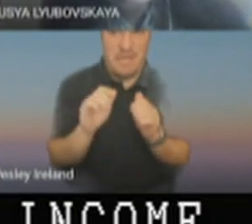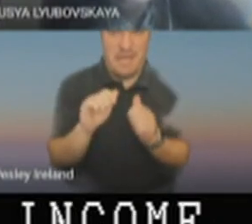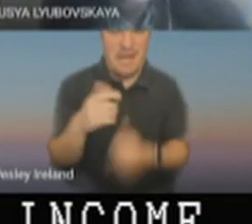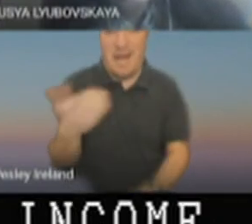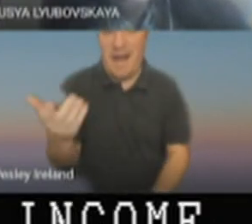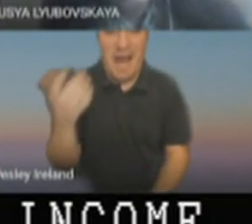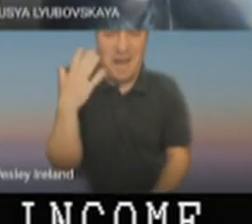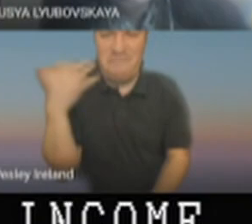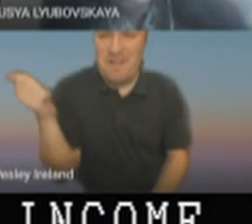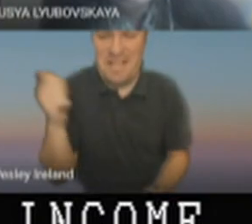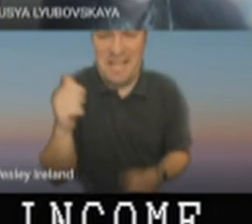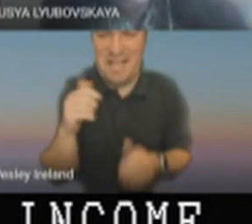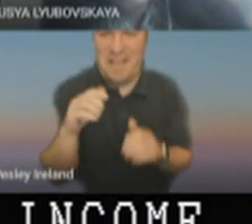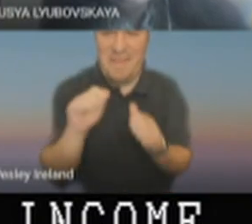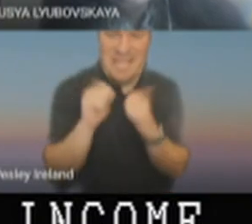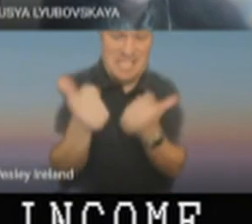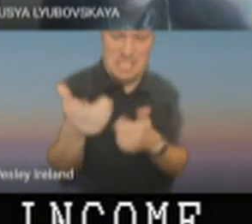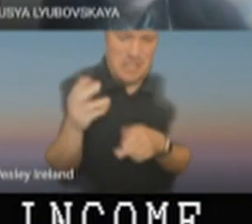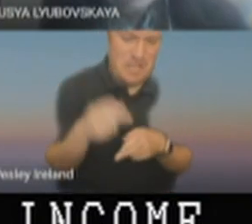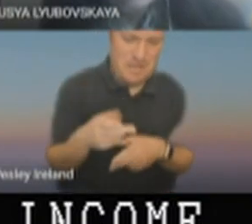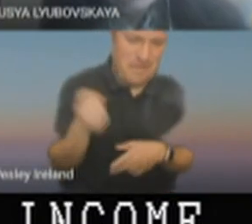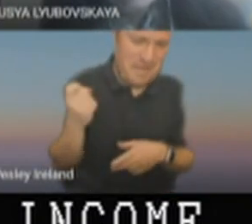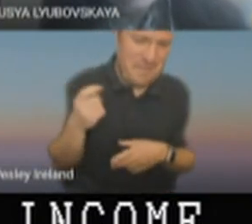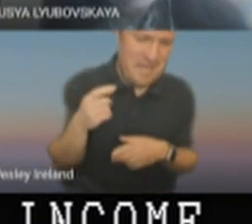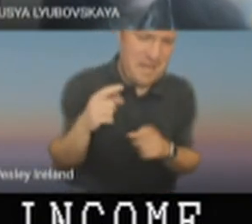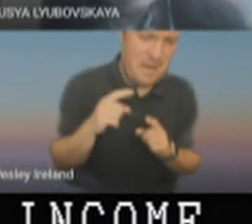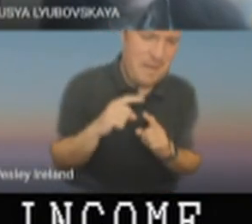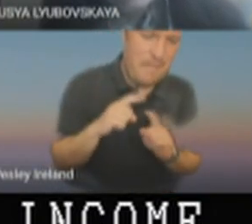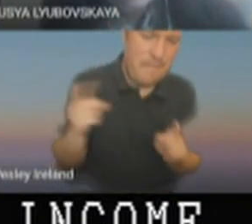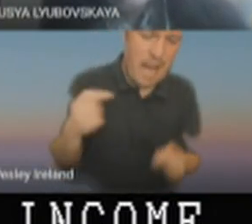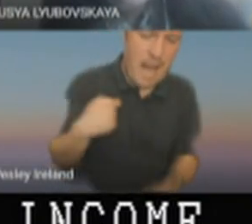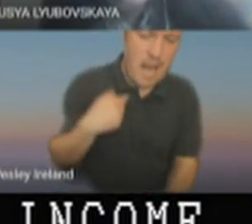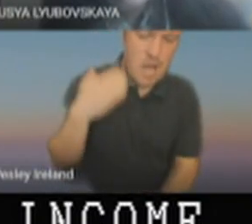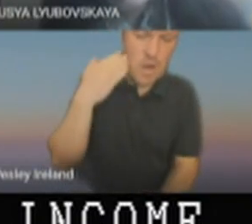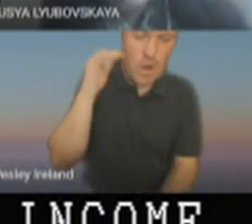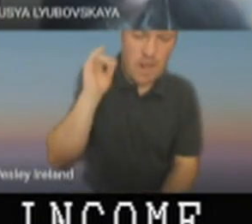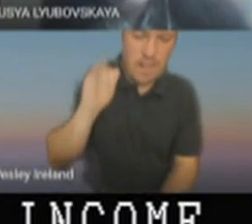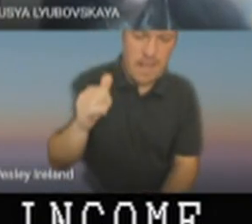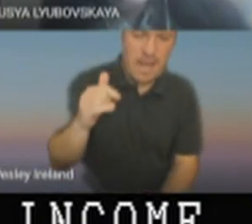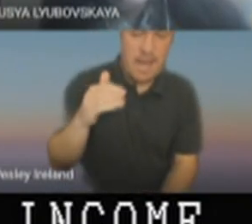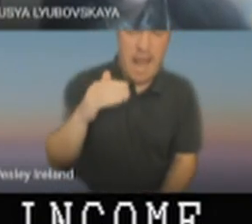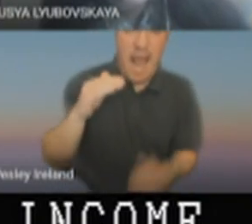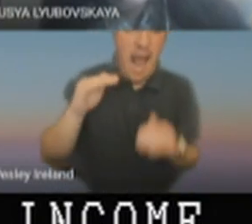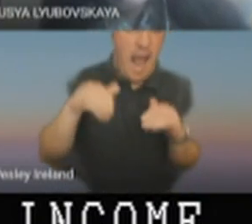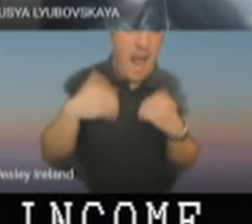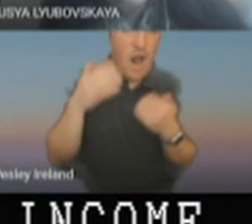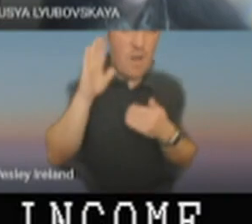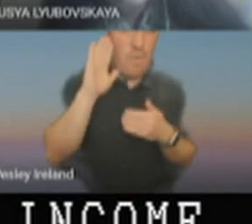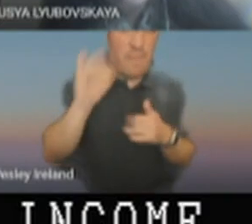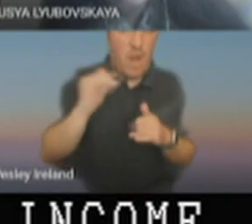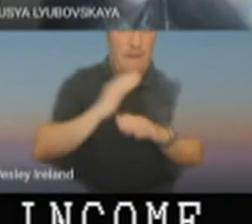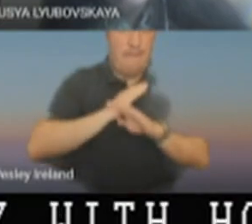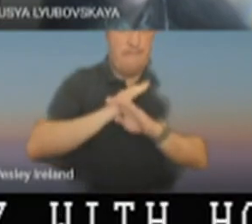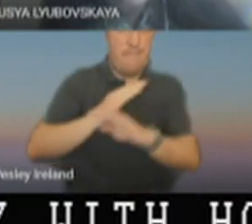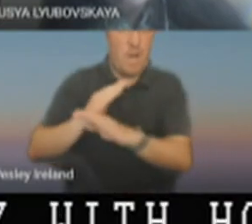BD, Boston Development. I forget the acronym already, but I